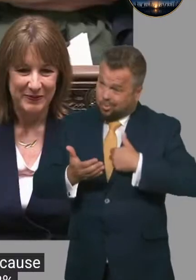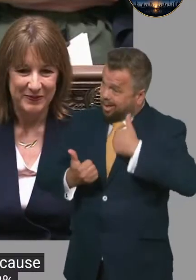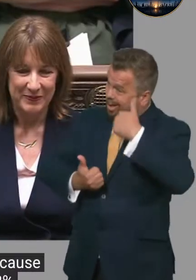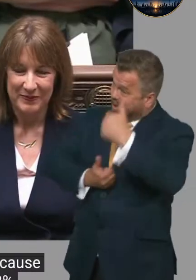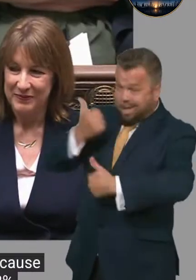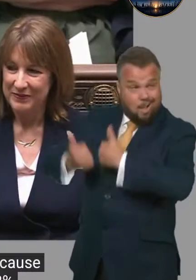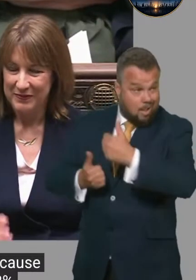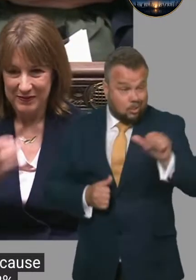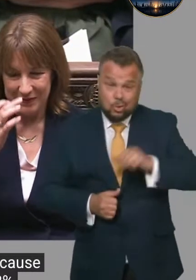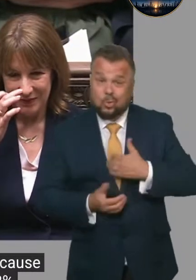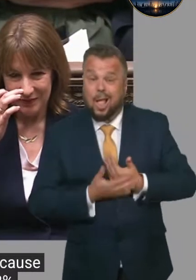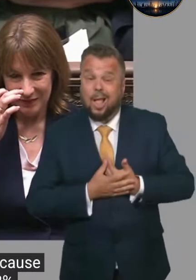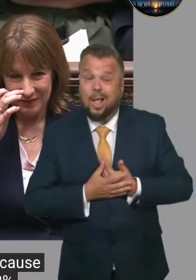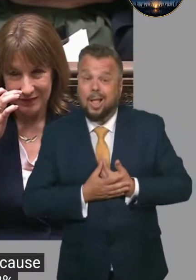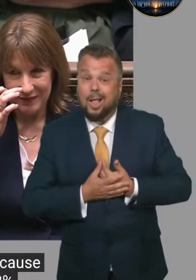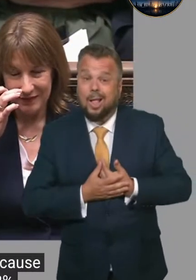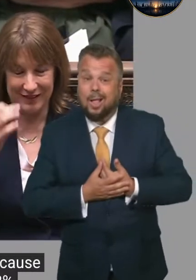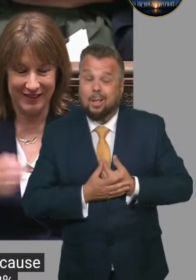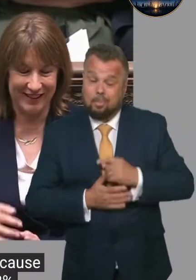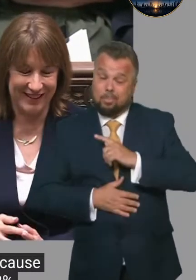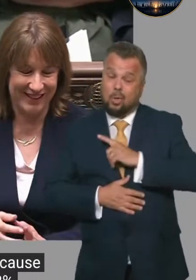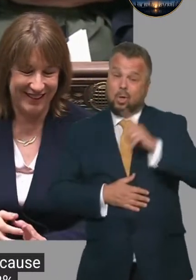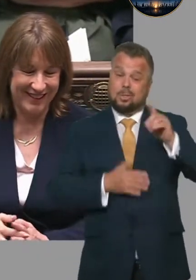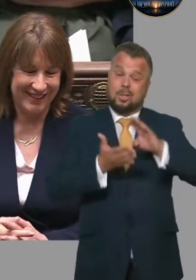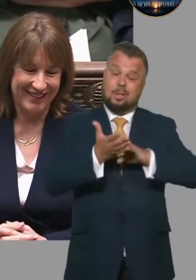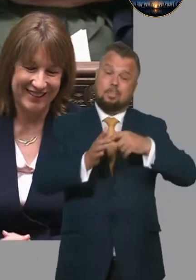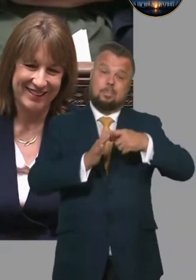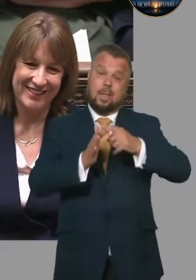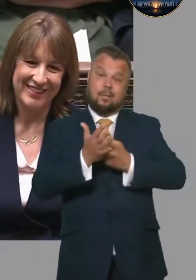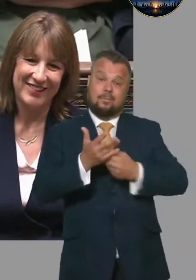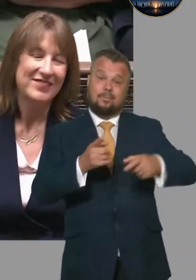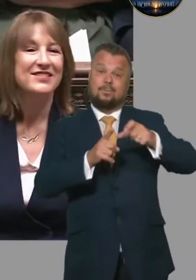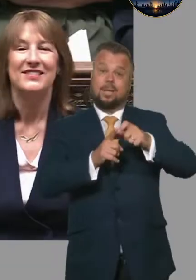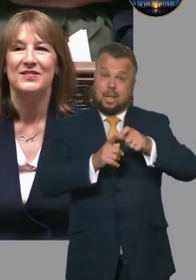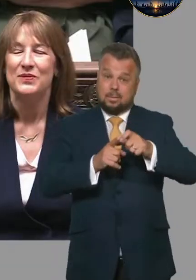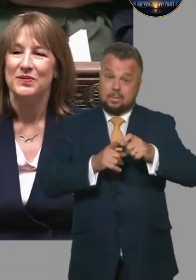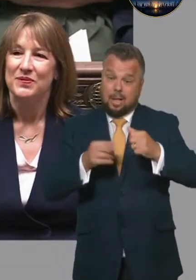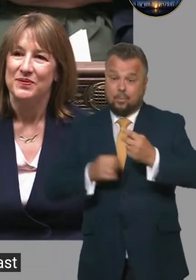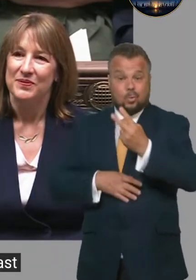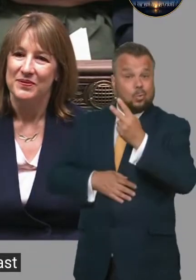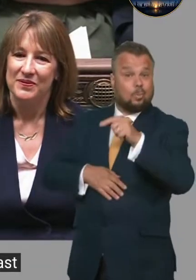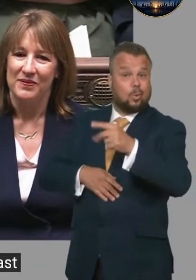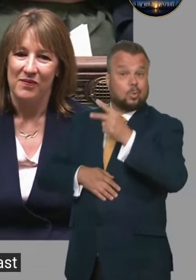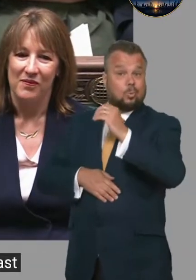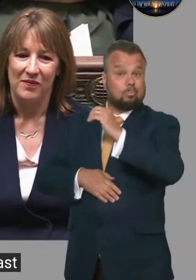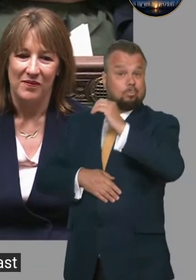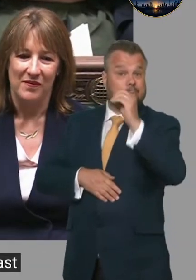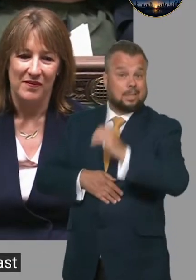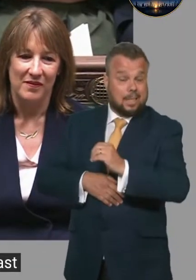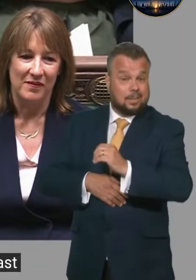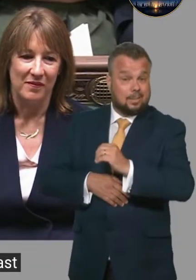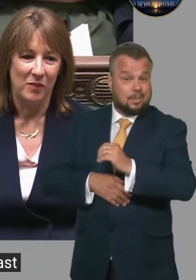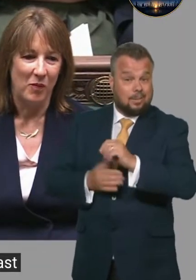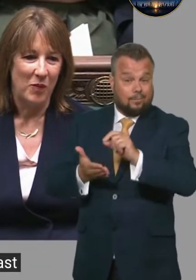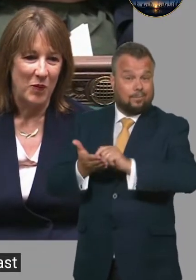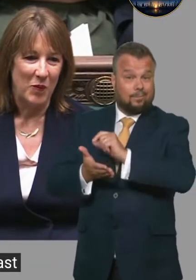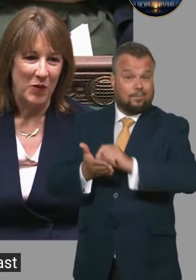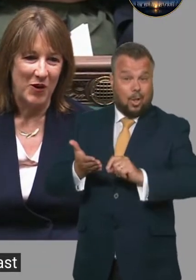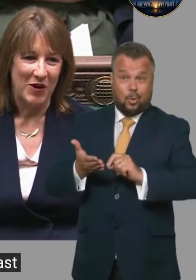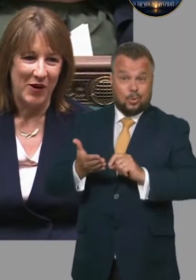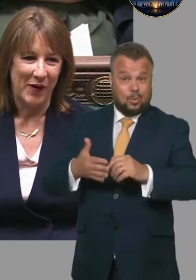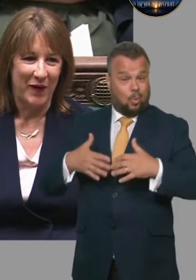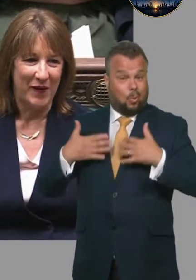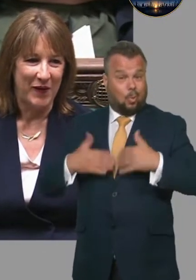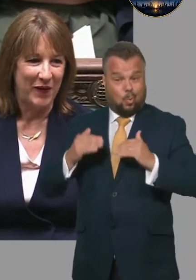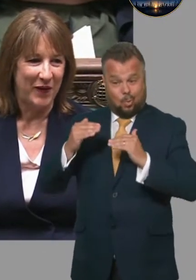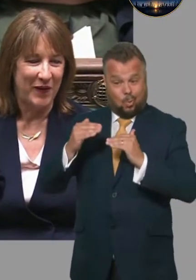Just edging past Count Binface. She says they're winning everywhere. At that rate, it'll take them 500 years to